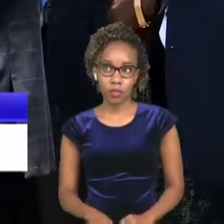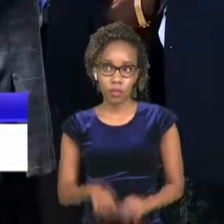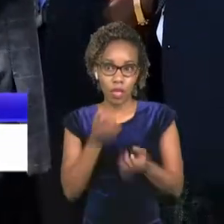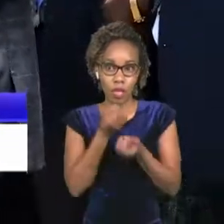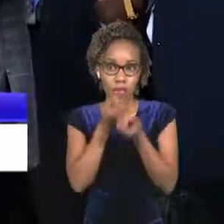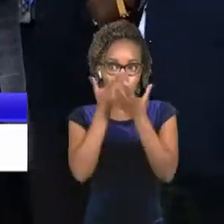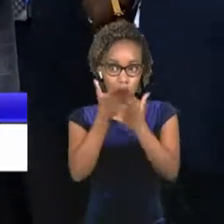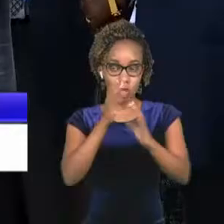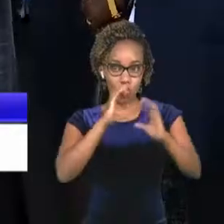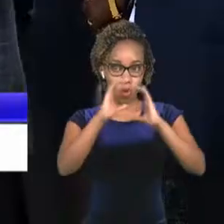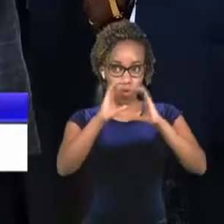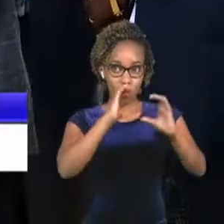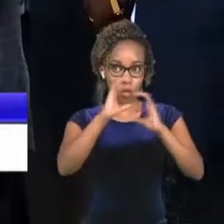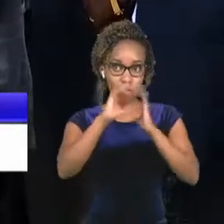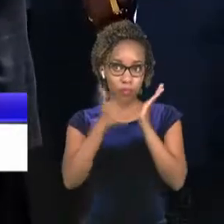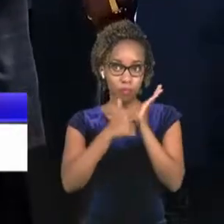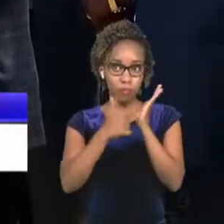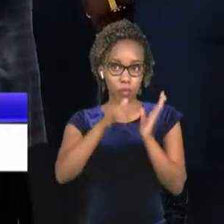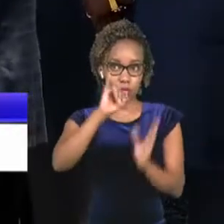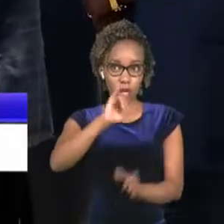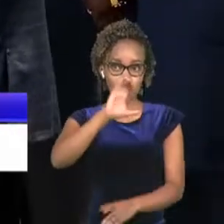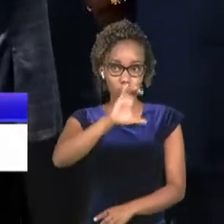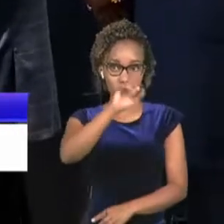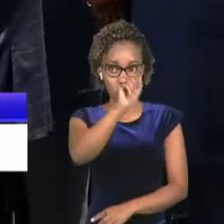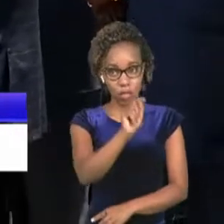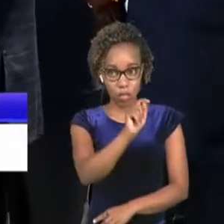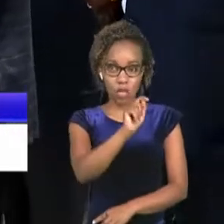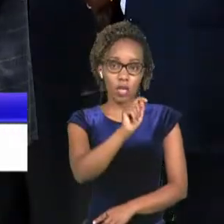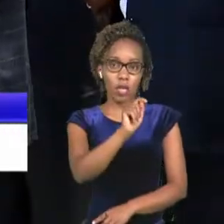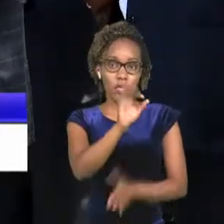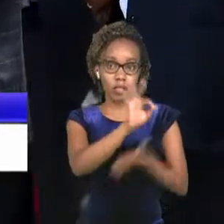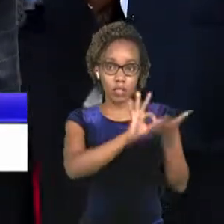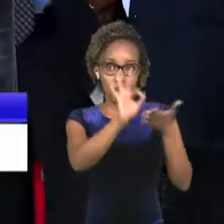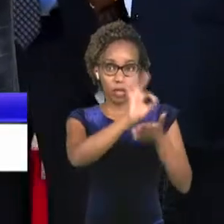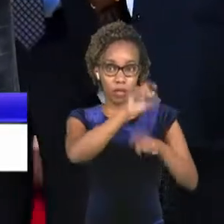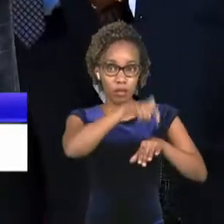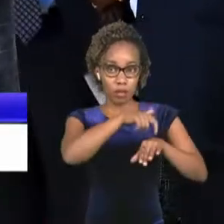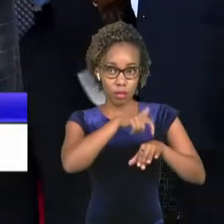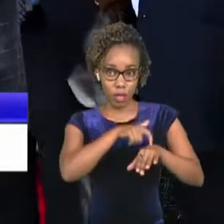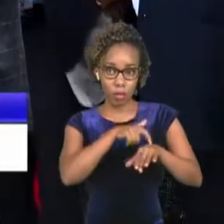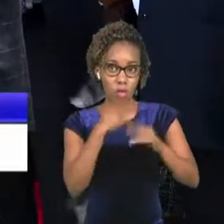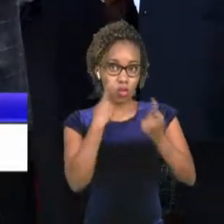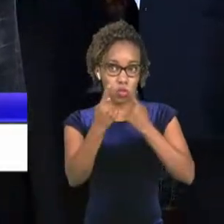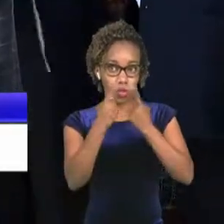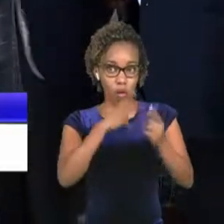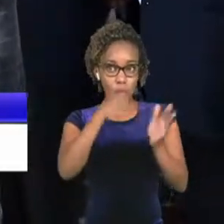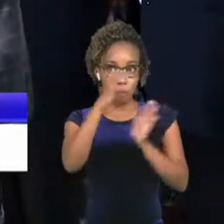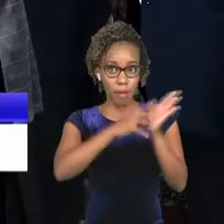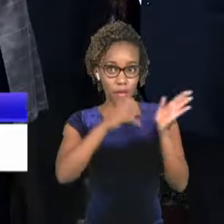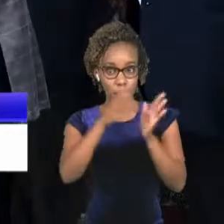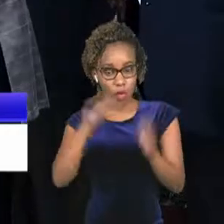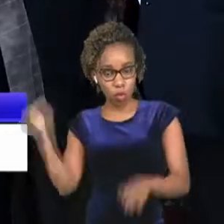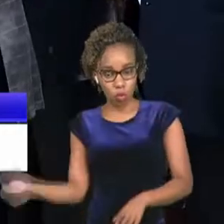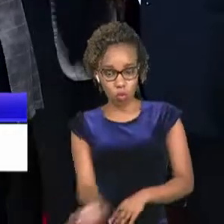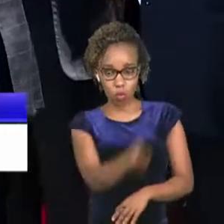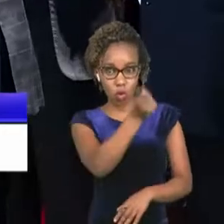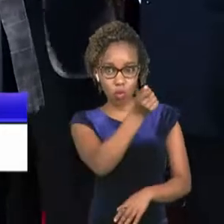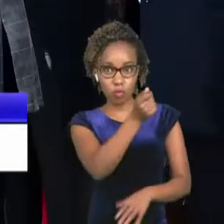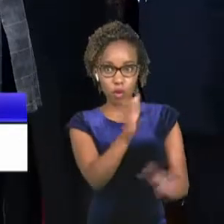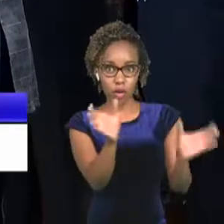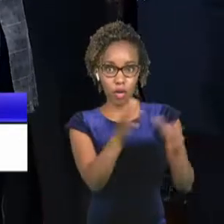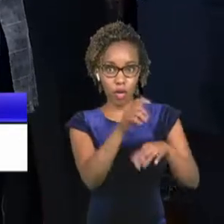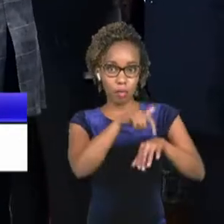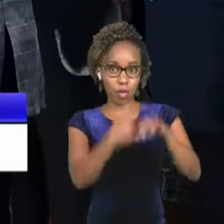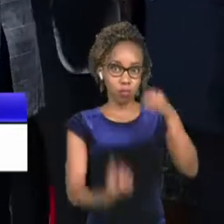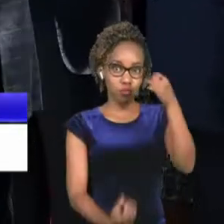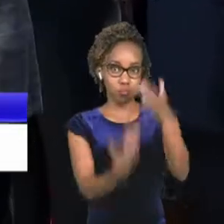Information, Communication and Technology ICT Cabinet Secretary John Michel, while speaking at Machakos Golf Club during the rollout of Huduma Namba